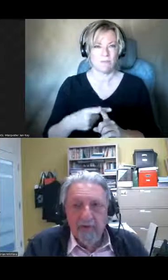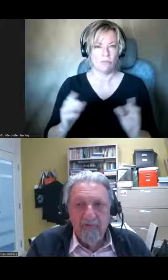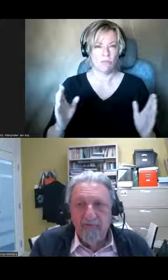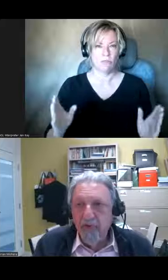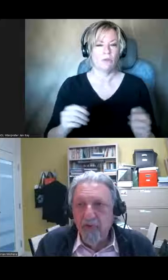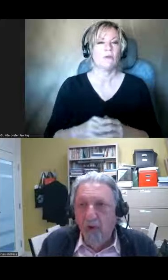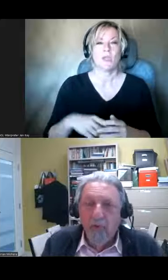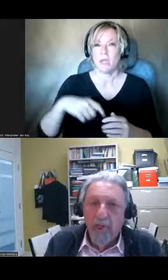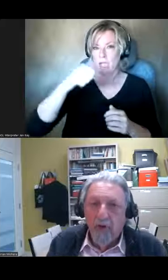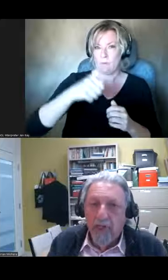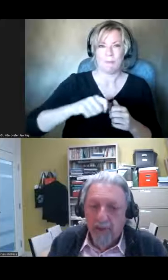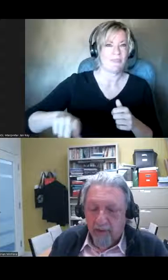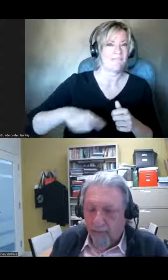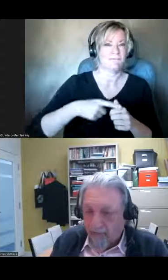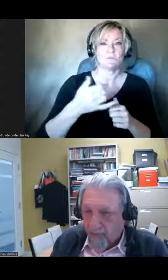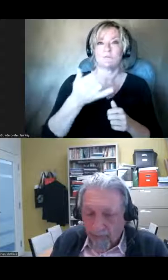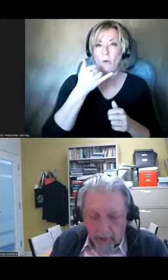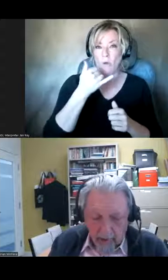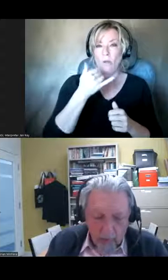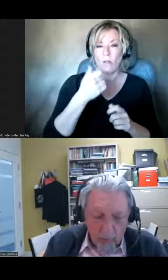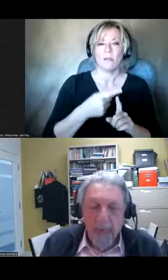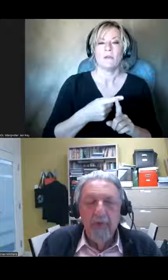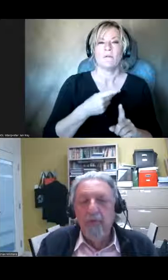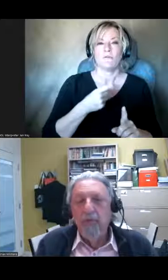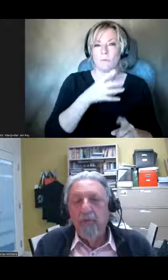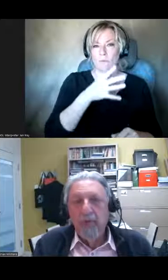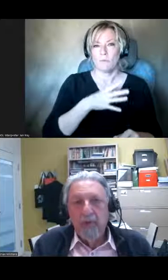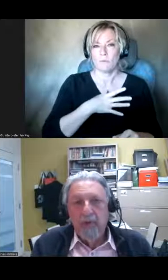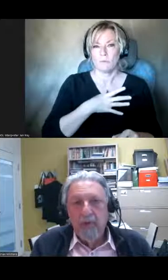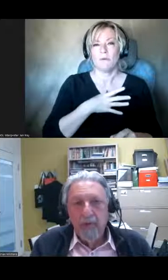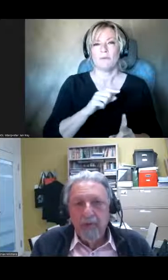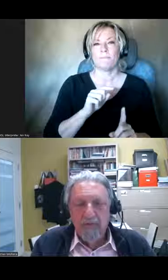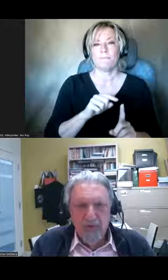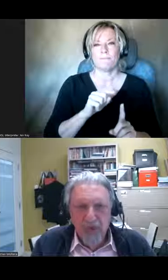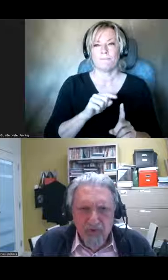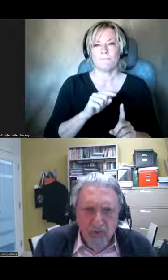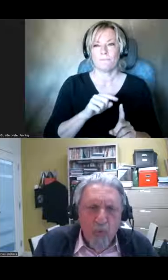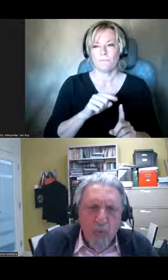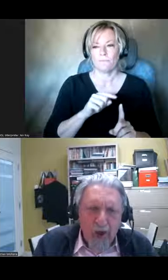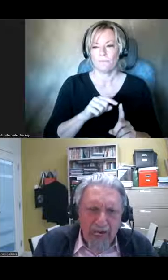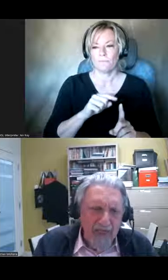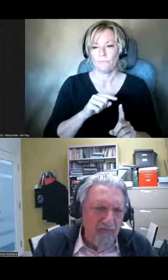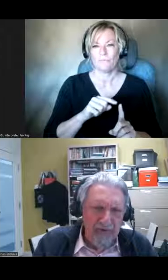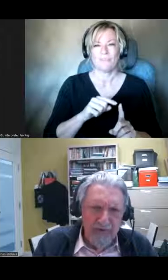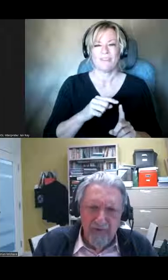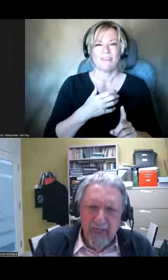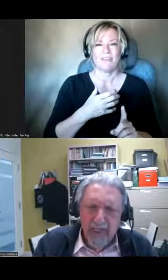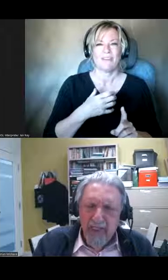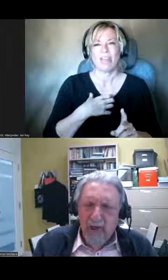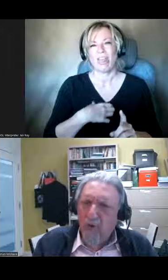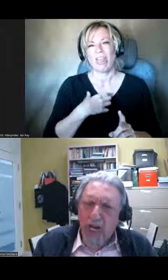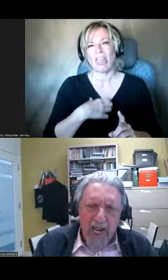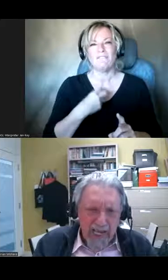remember the very first call we got was from a woman who was just sort of whiny voice. She'd